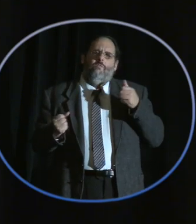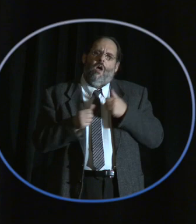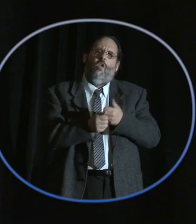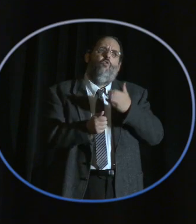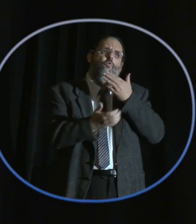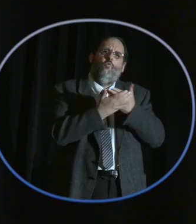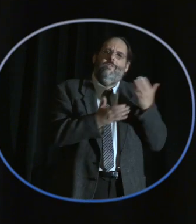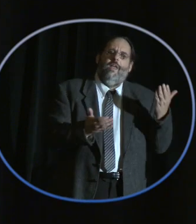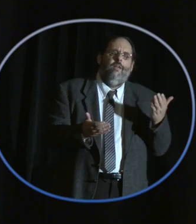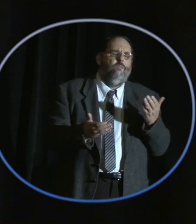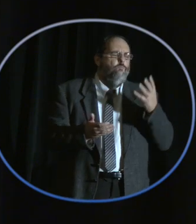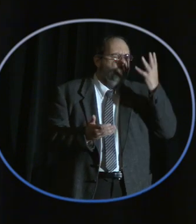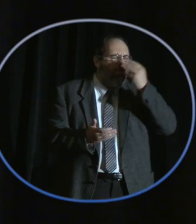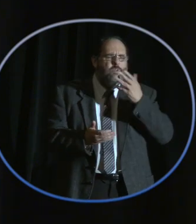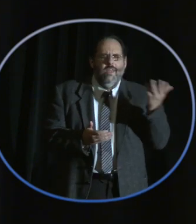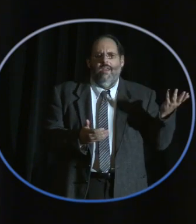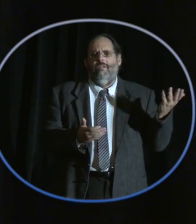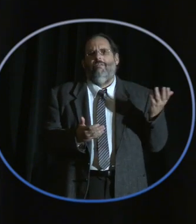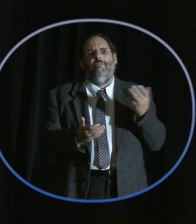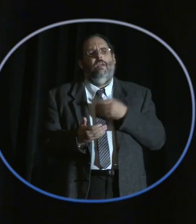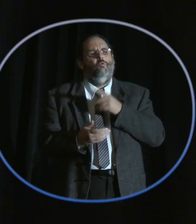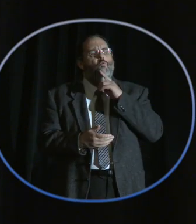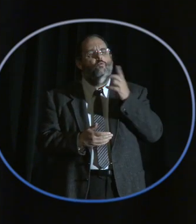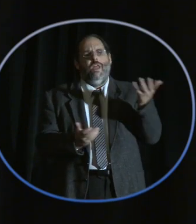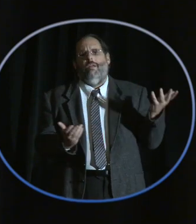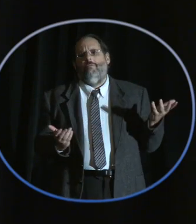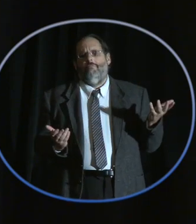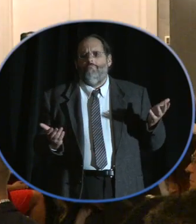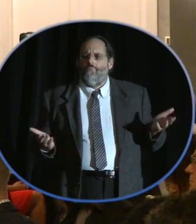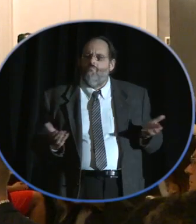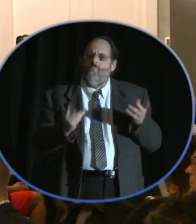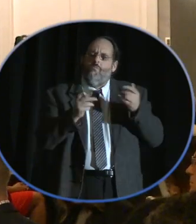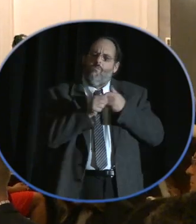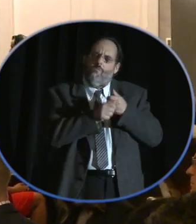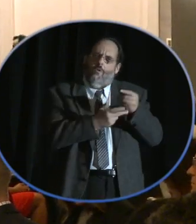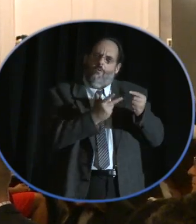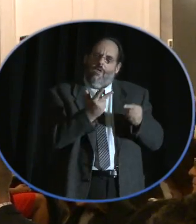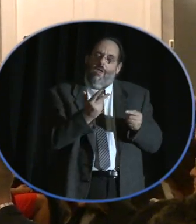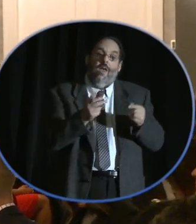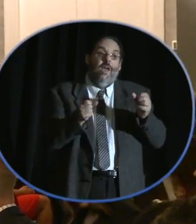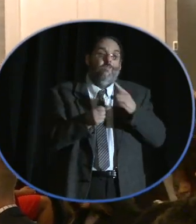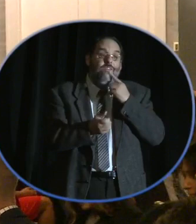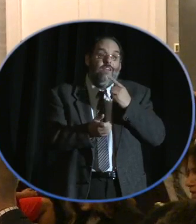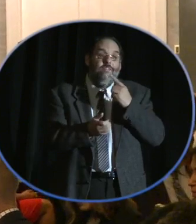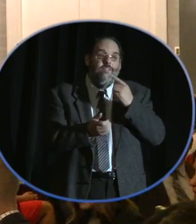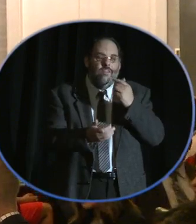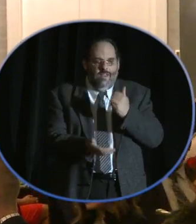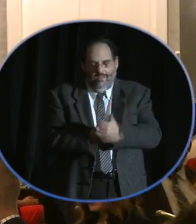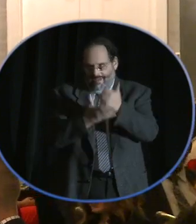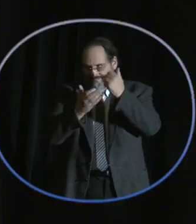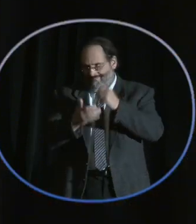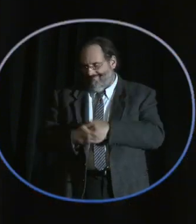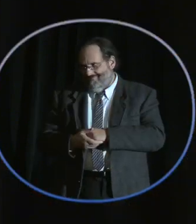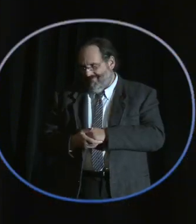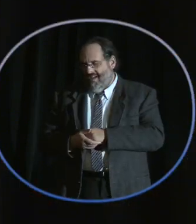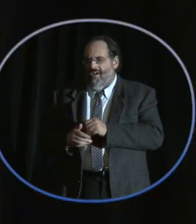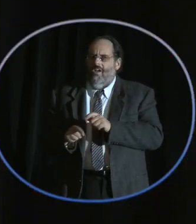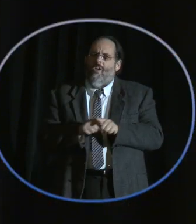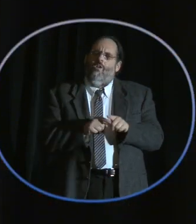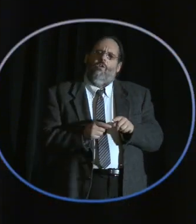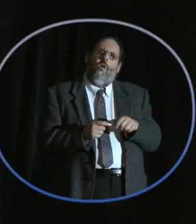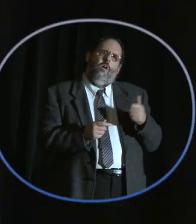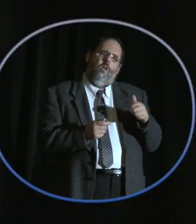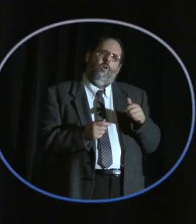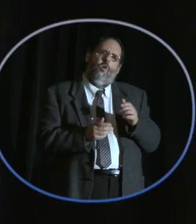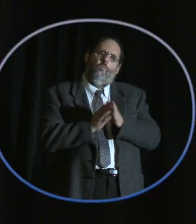good, beautiful, and true. And all the people say amen. He also wrote